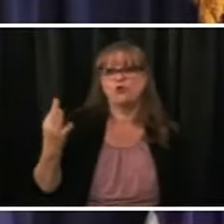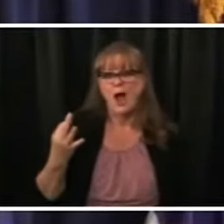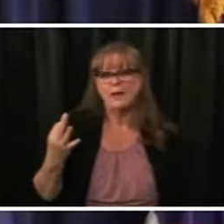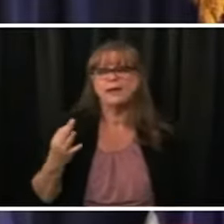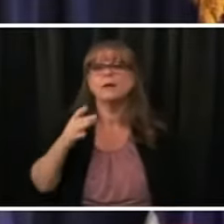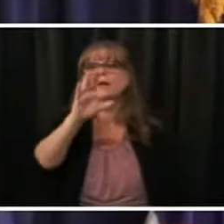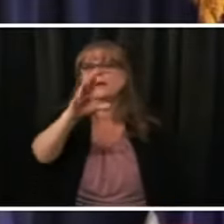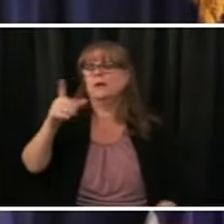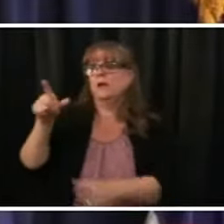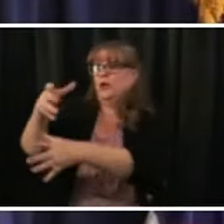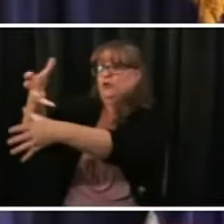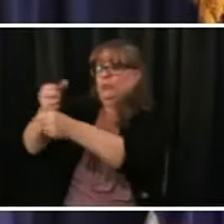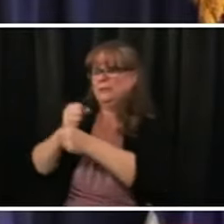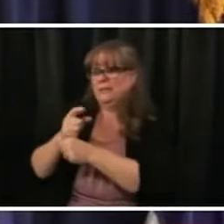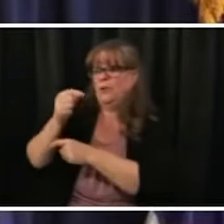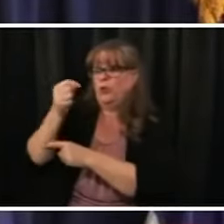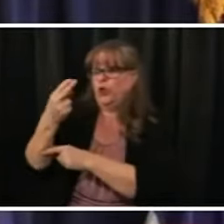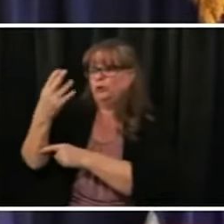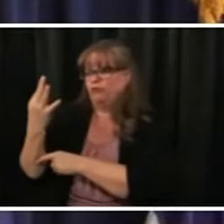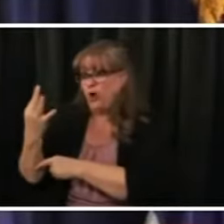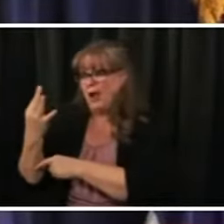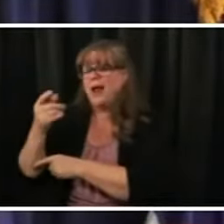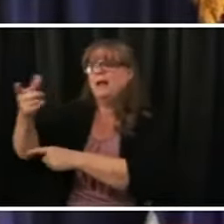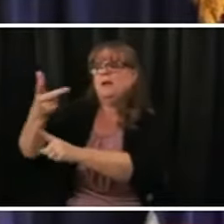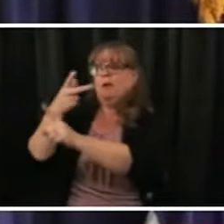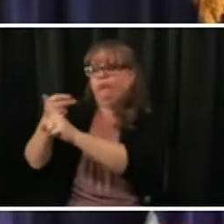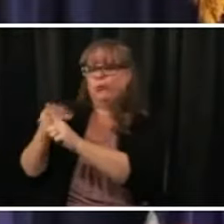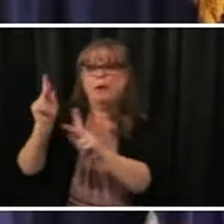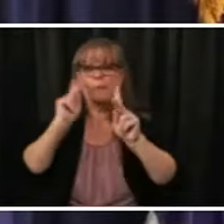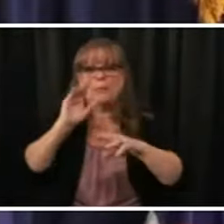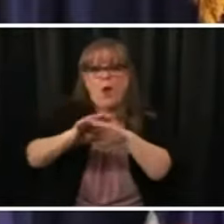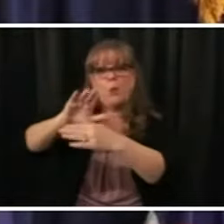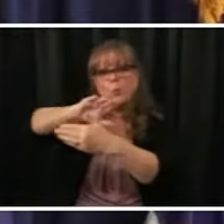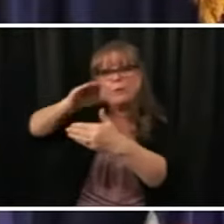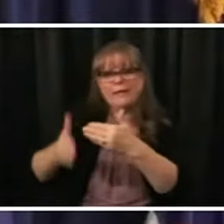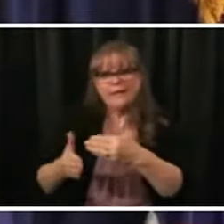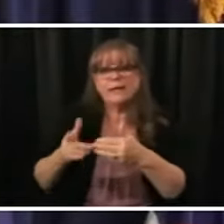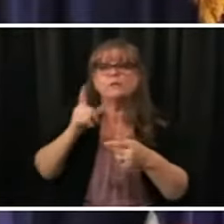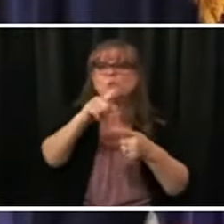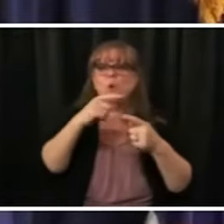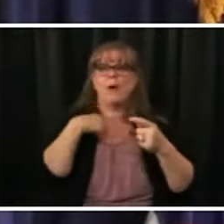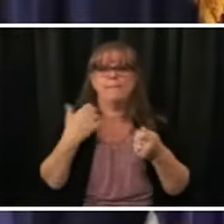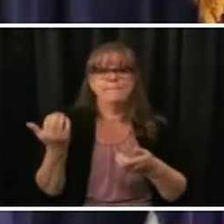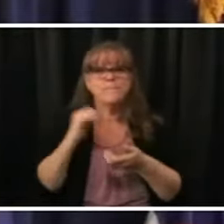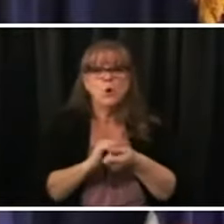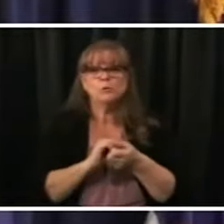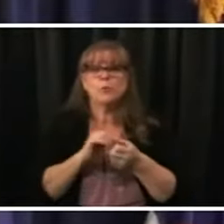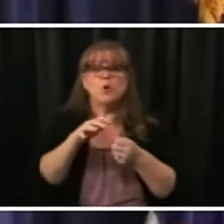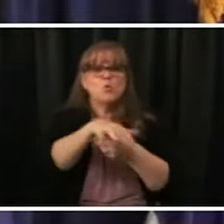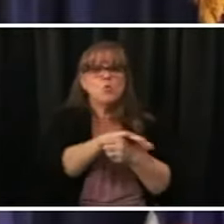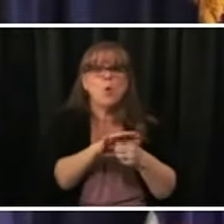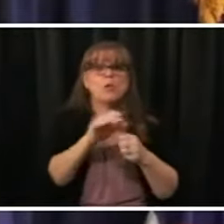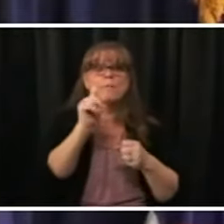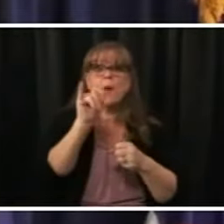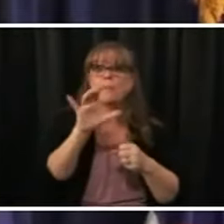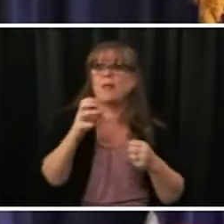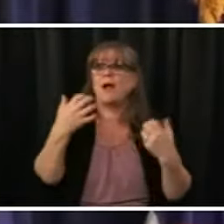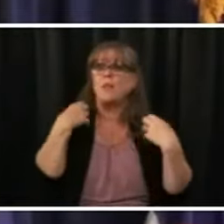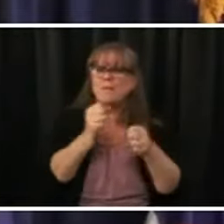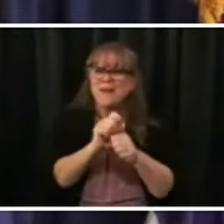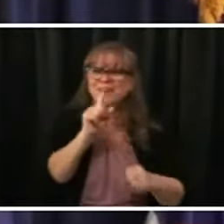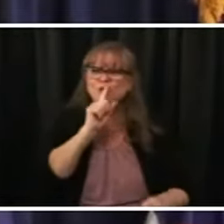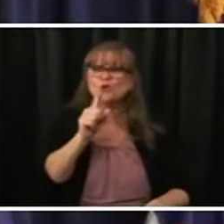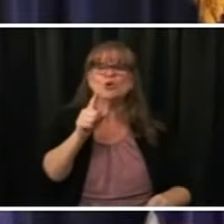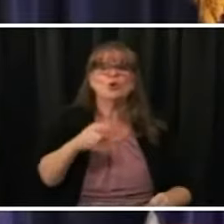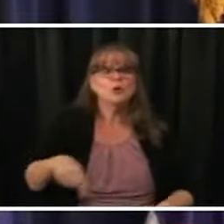help of our local public health authorities in making sure that all the vaccines are used in the county. So any LPHA or